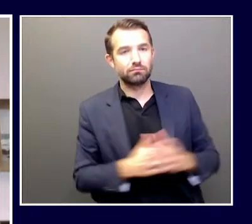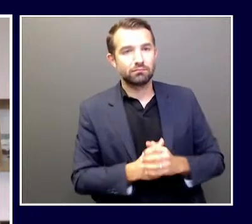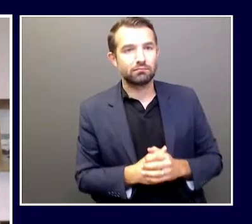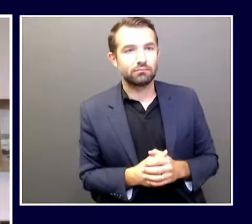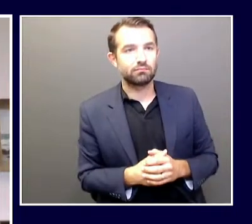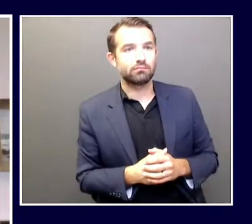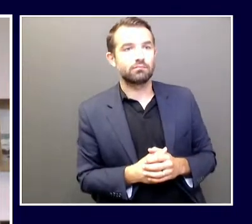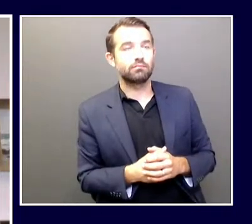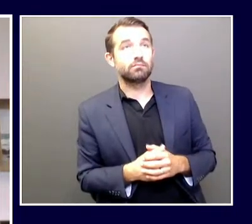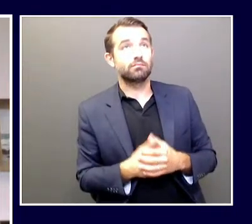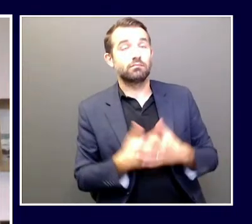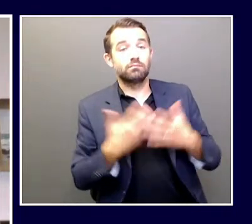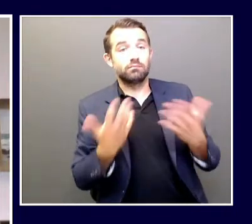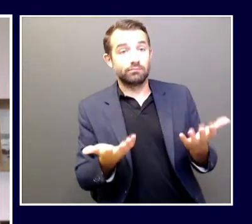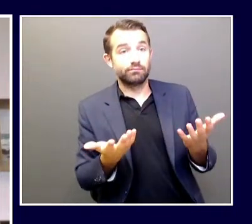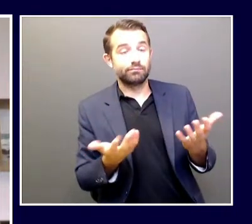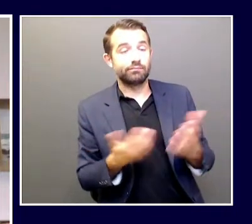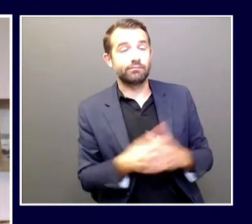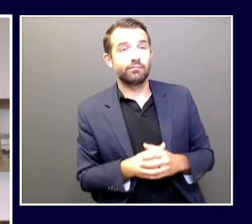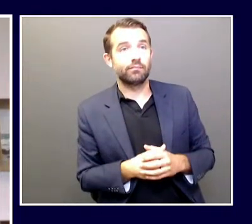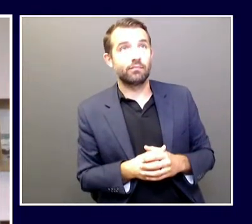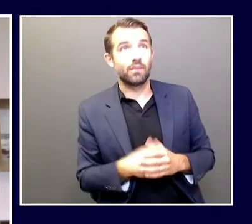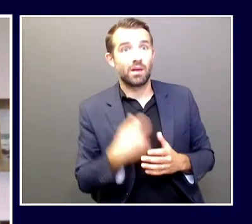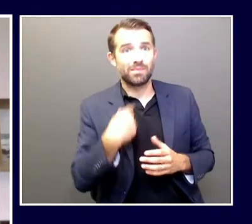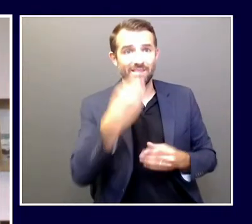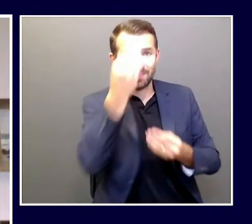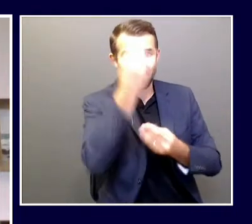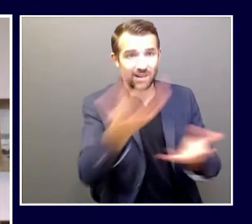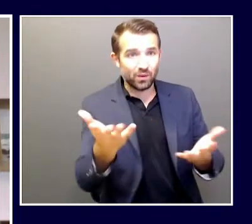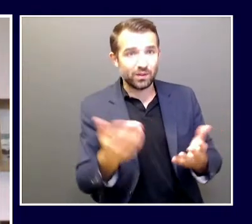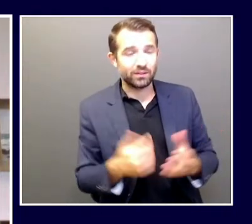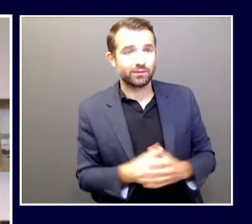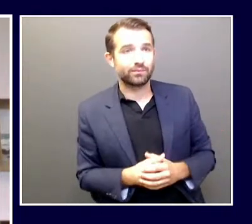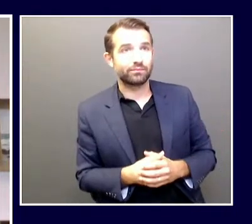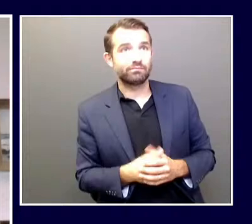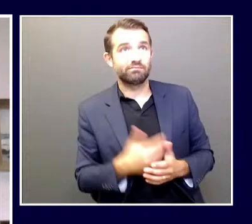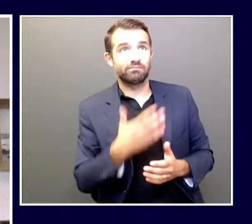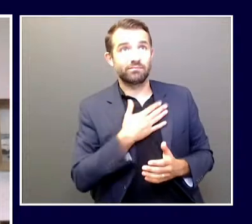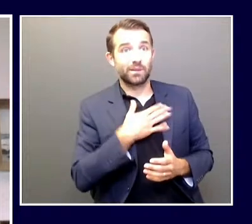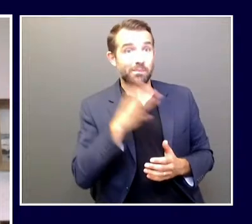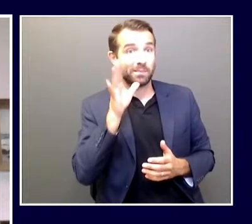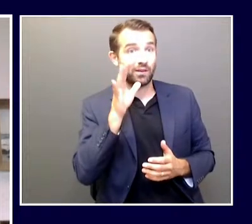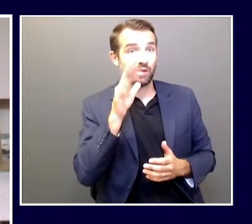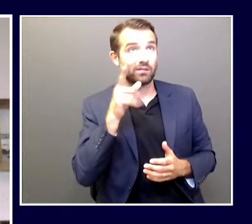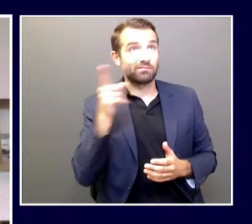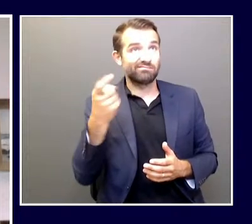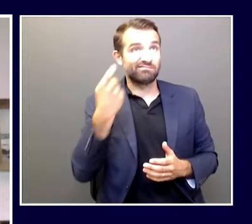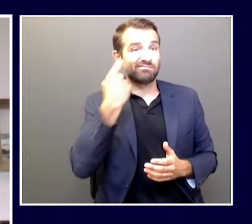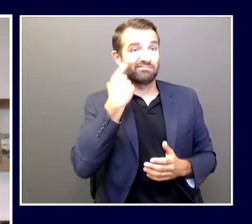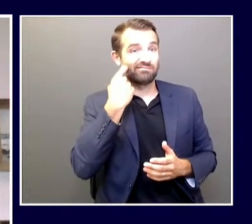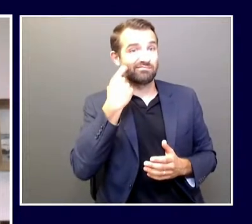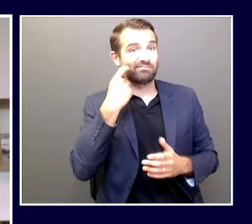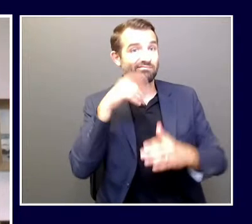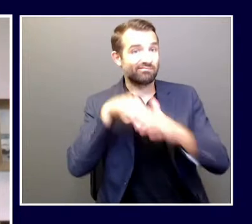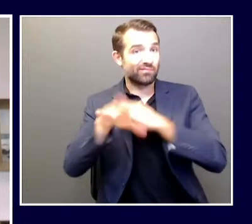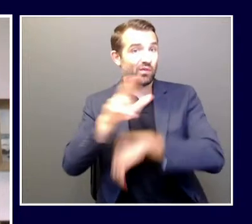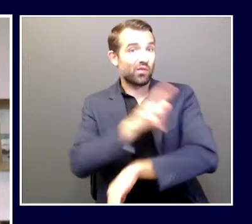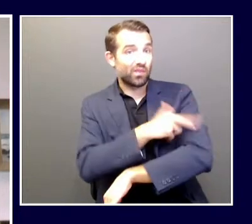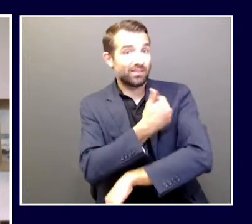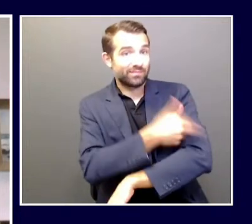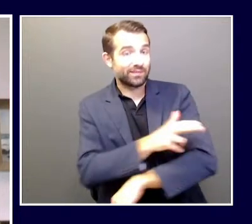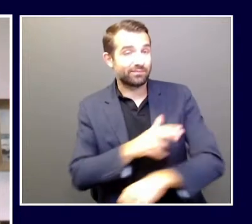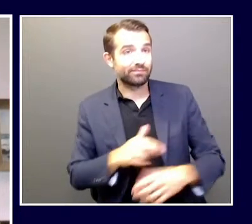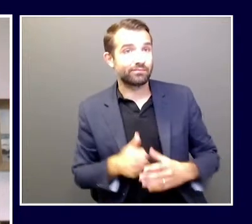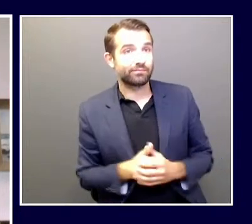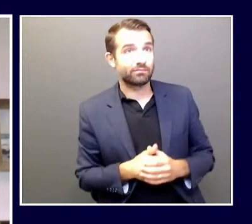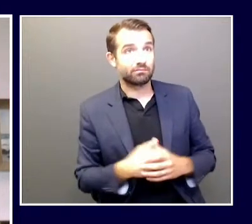My mom had to go back to the hospital, and I thought there was a chance that she could get COVID from a healthcare provider.